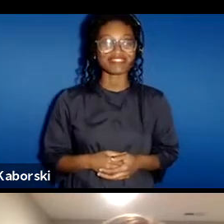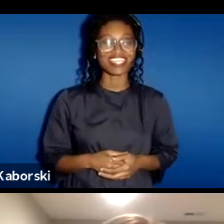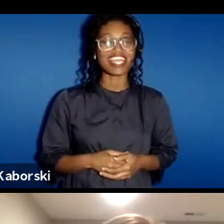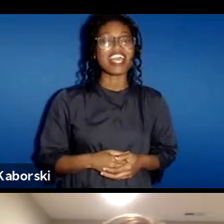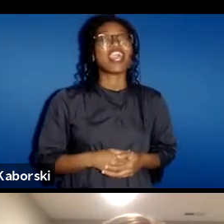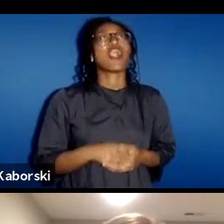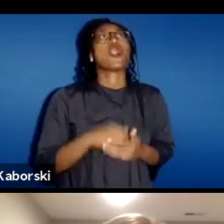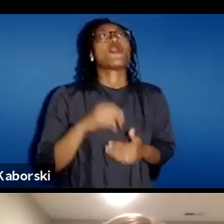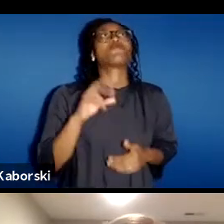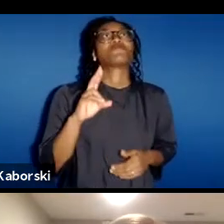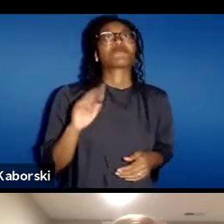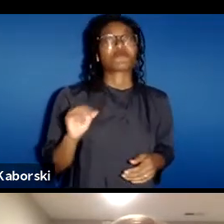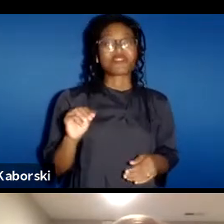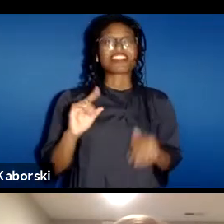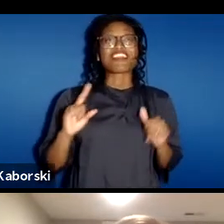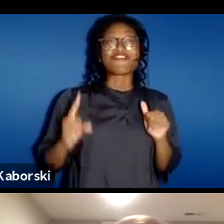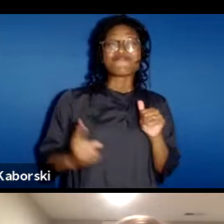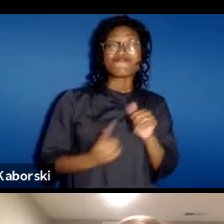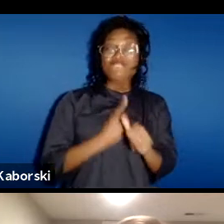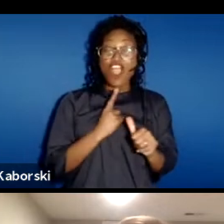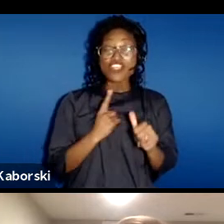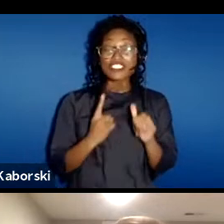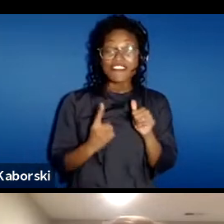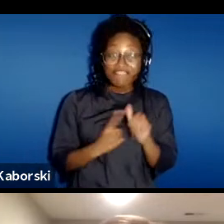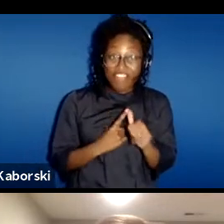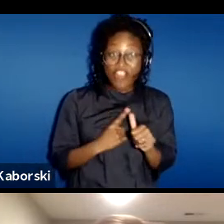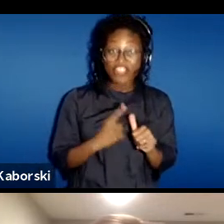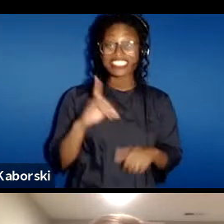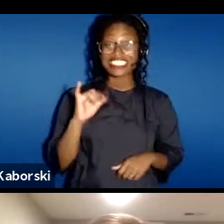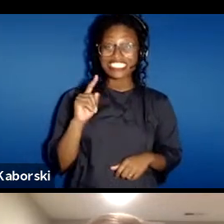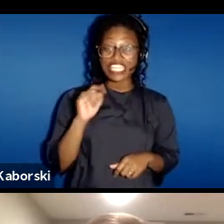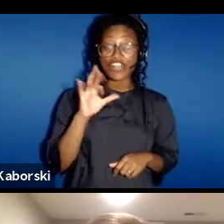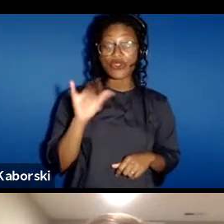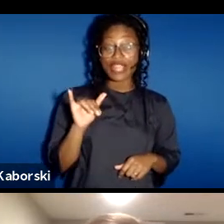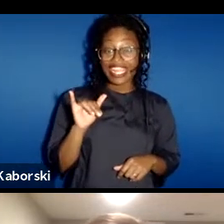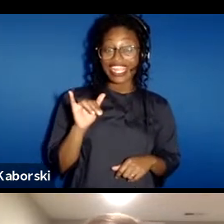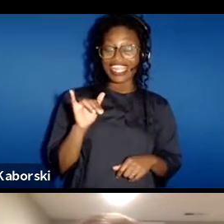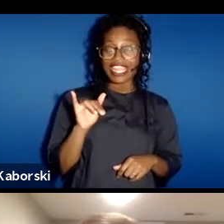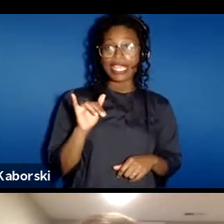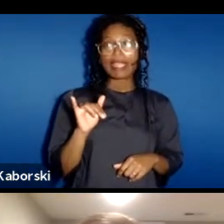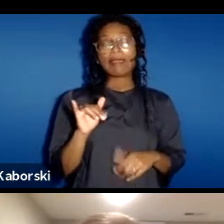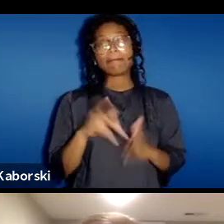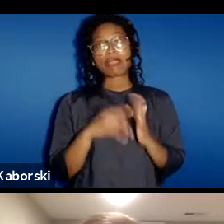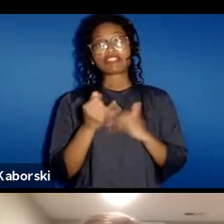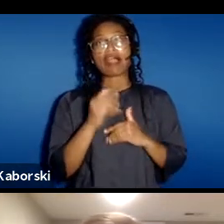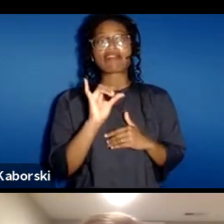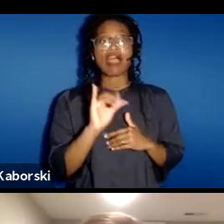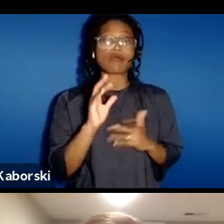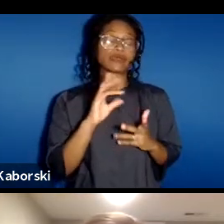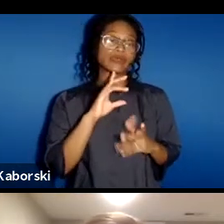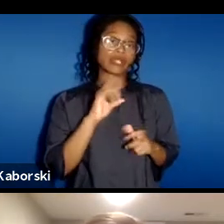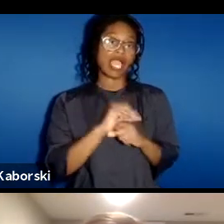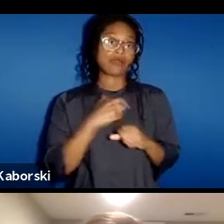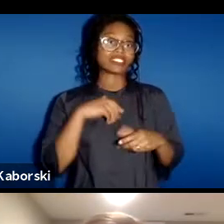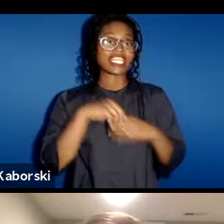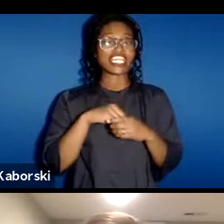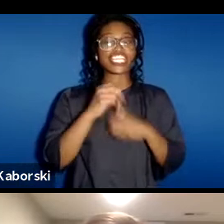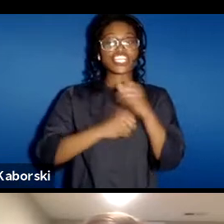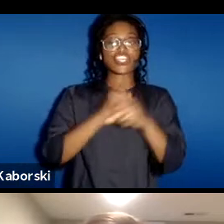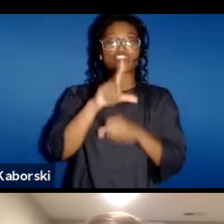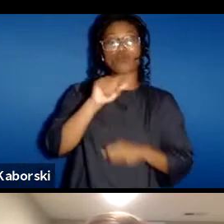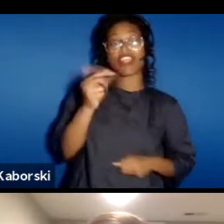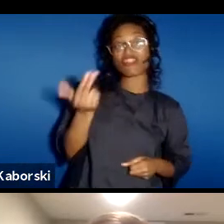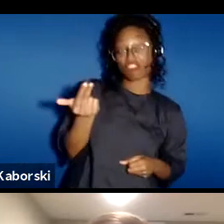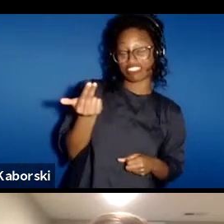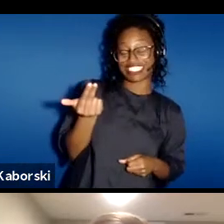The very first one actually was I was in 2013,